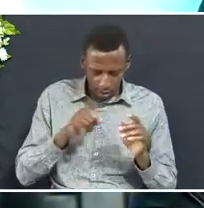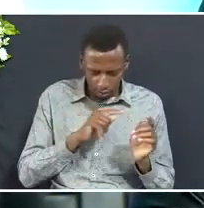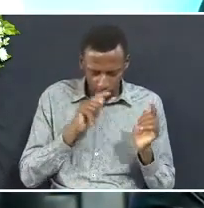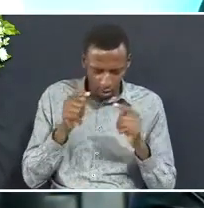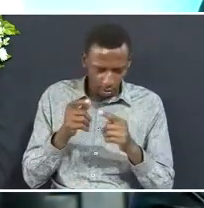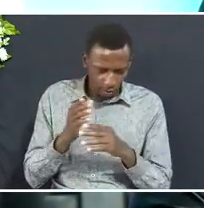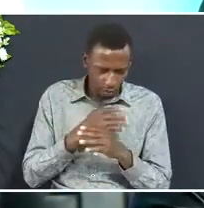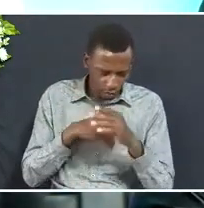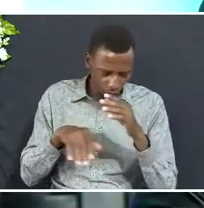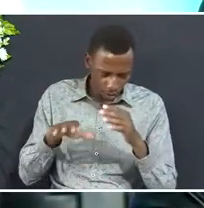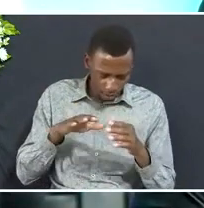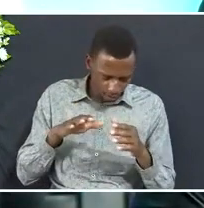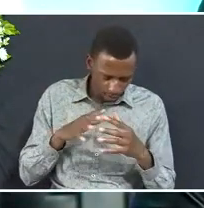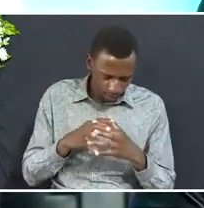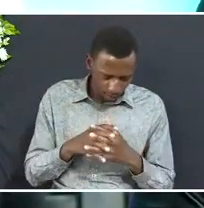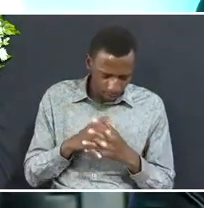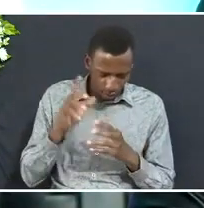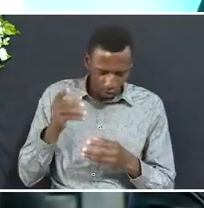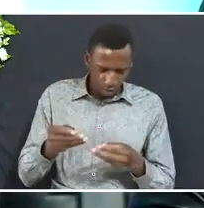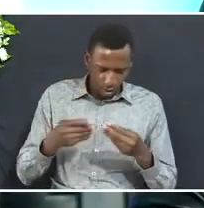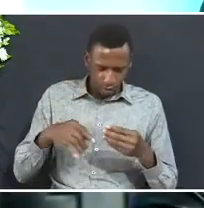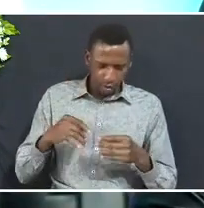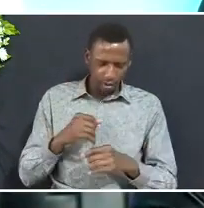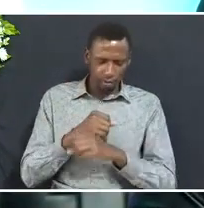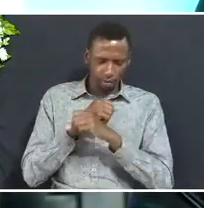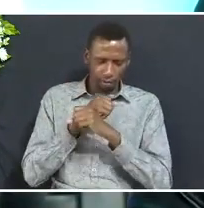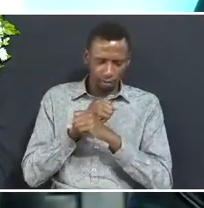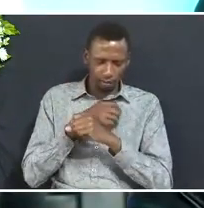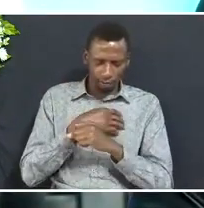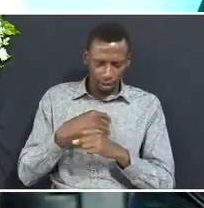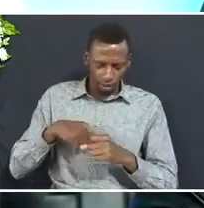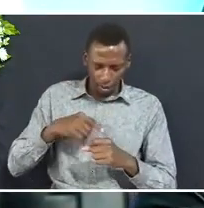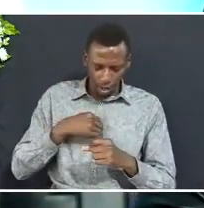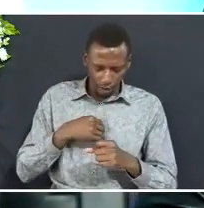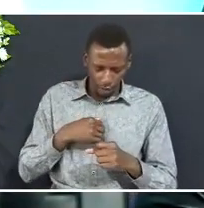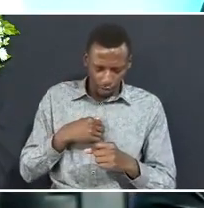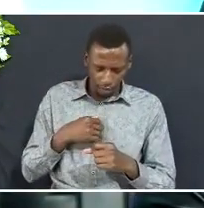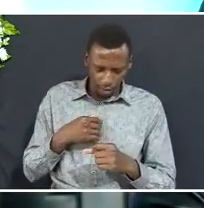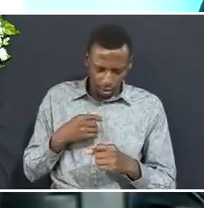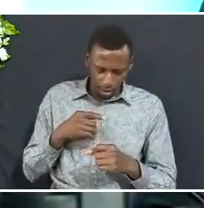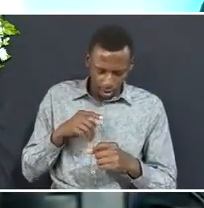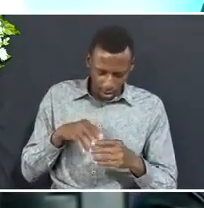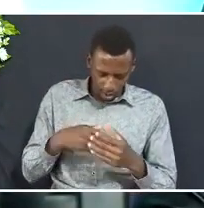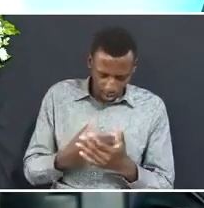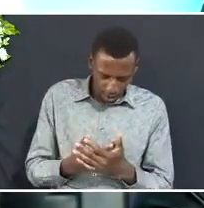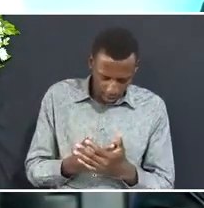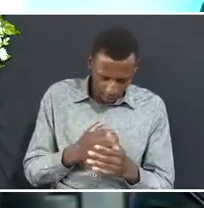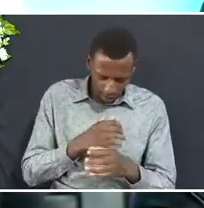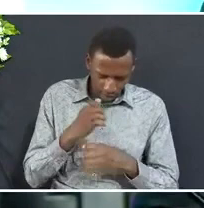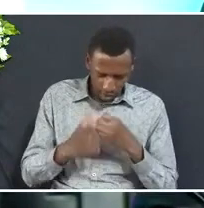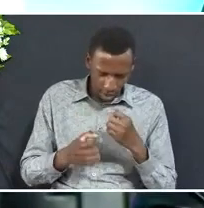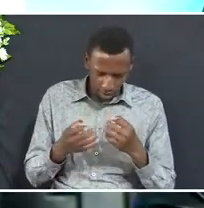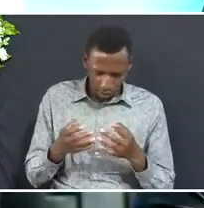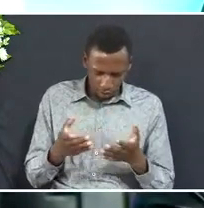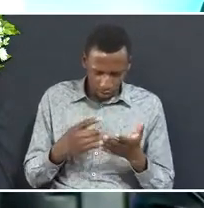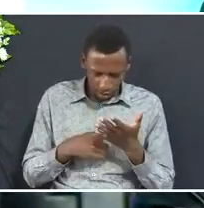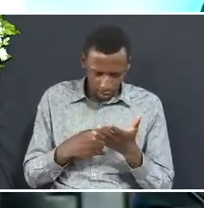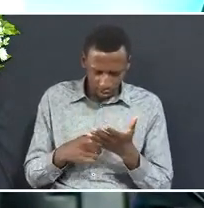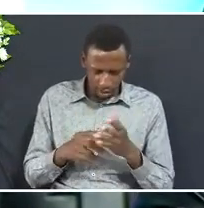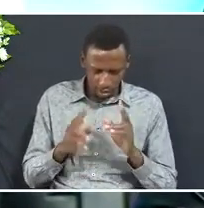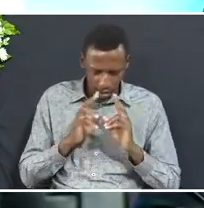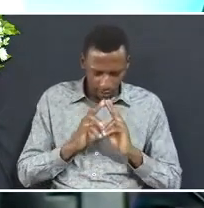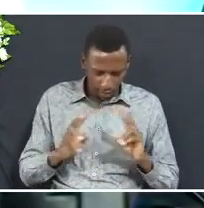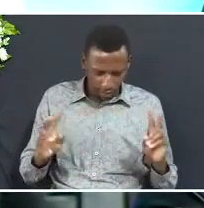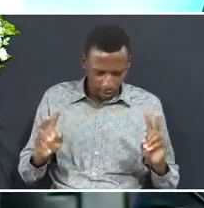presence. You gave us your protection, and we have come to an end of this excursion with peace, and